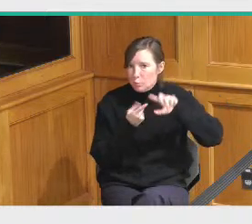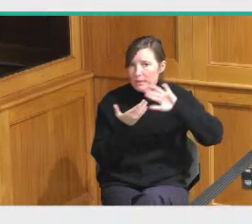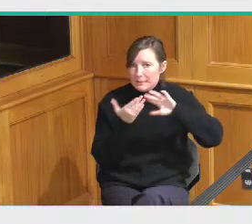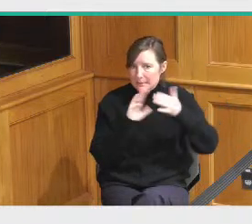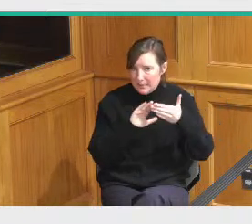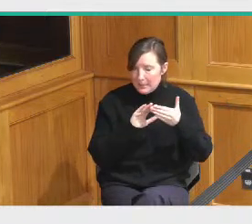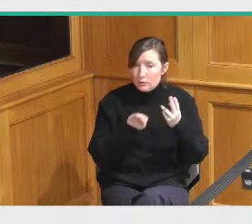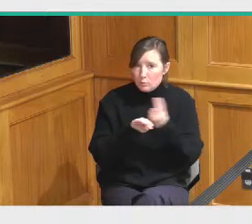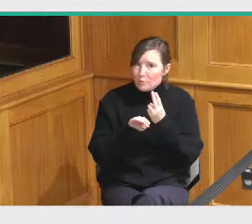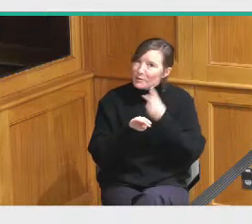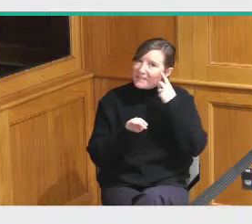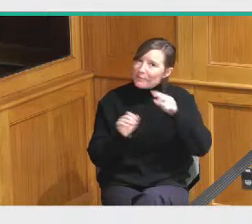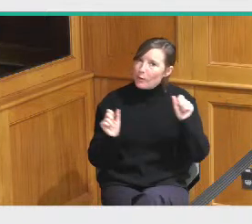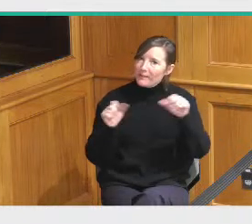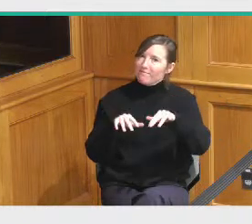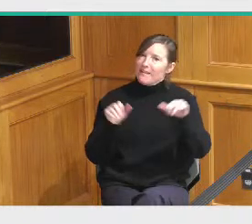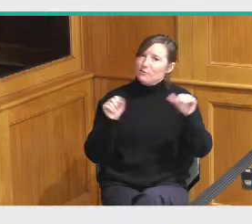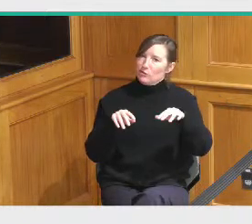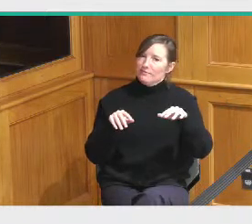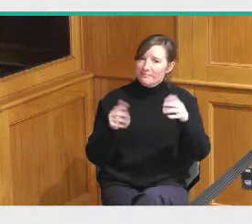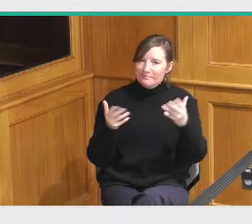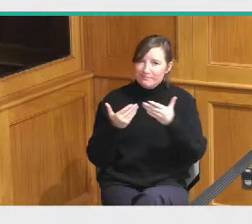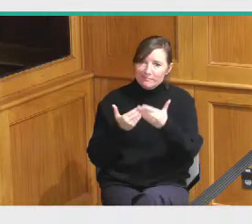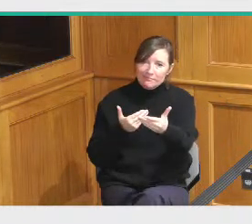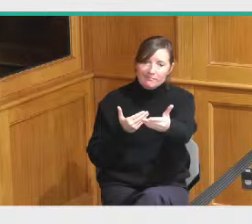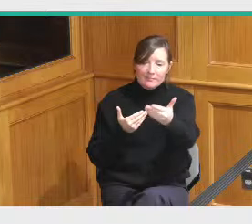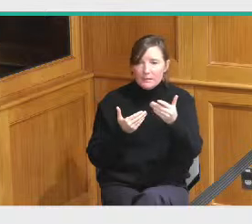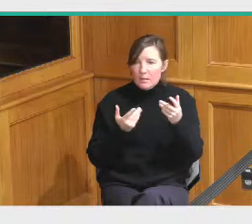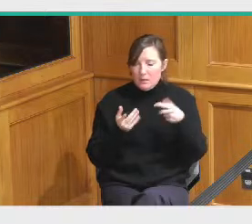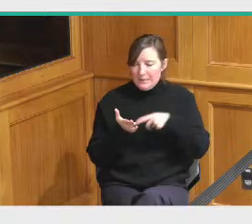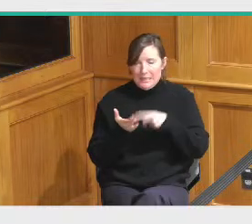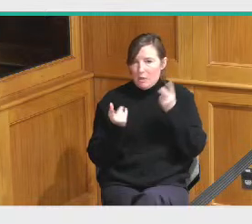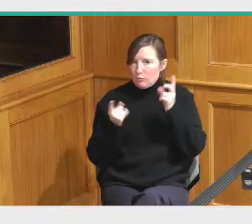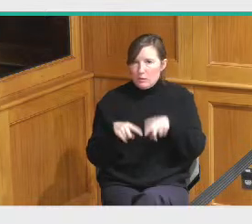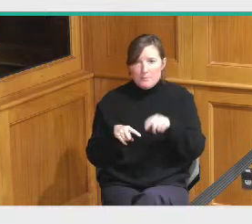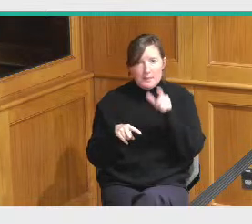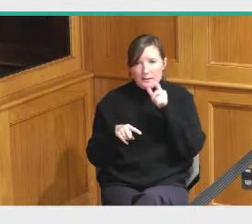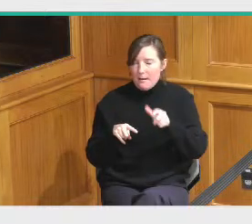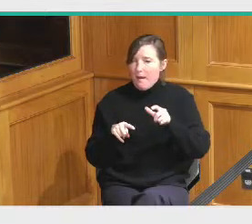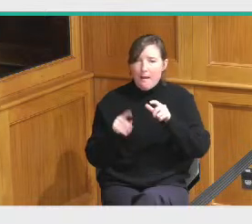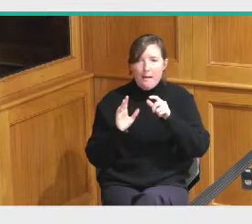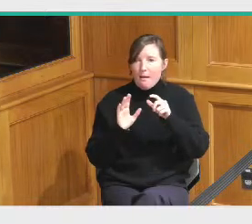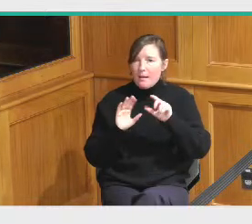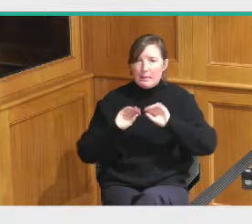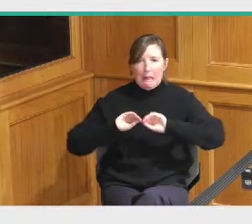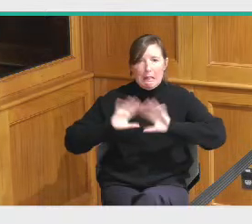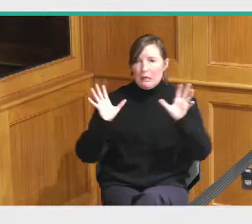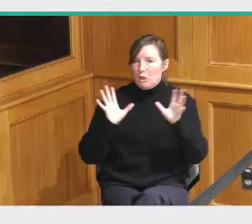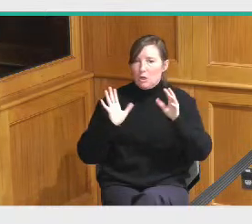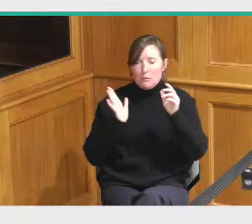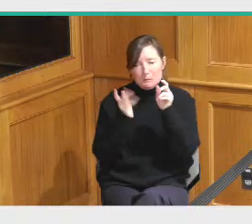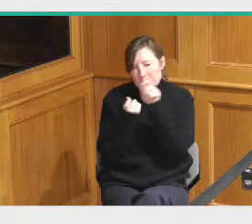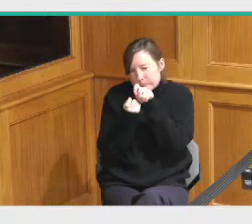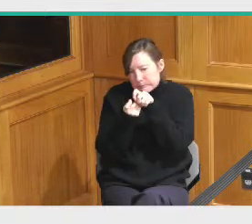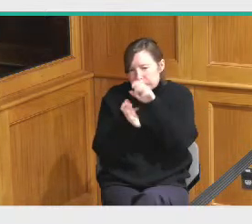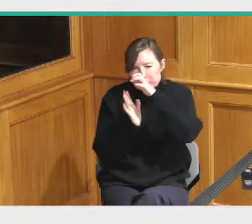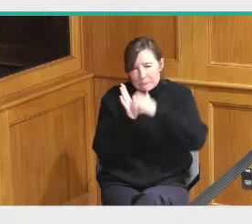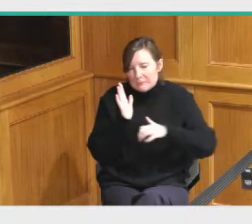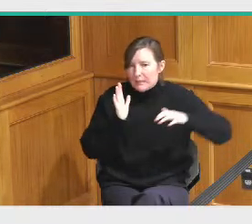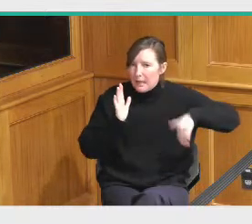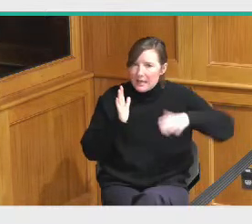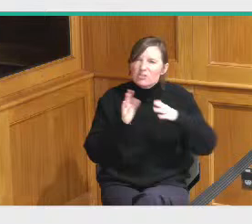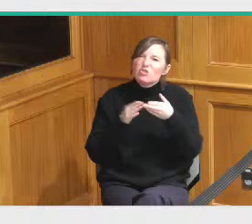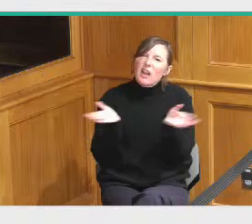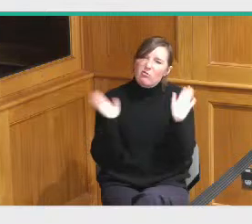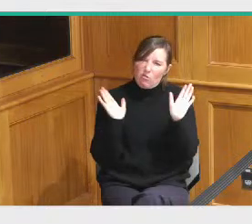for convention purposes. The agreement does not lay these terms out with complete specificity, but just generally lays them out